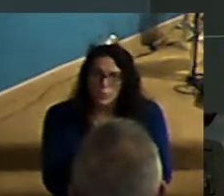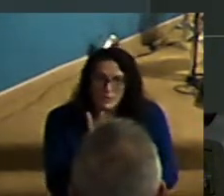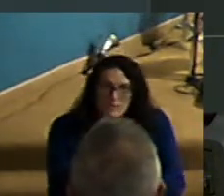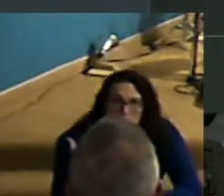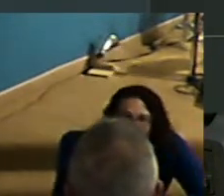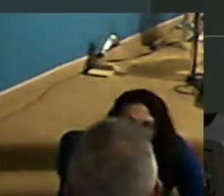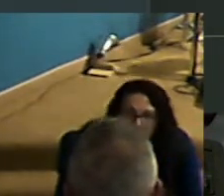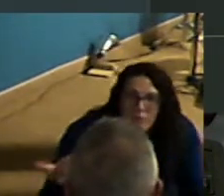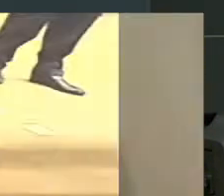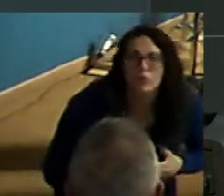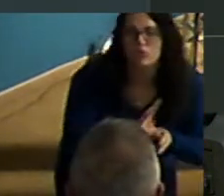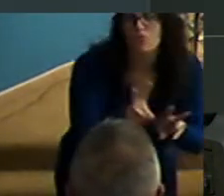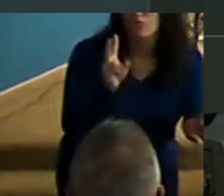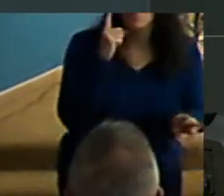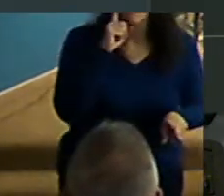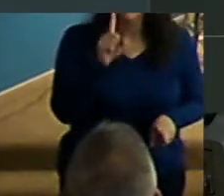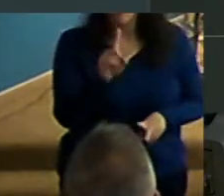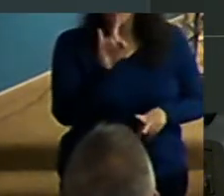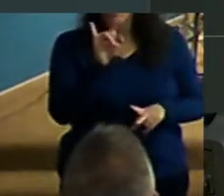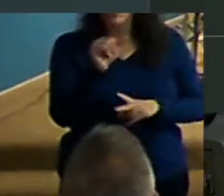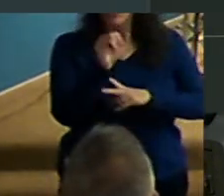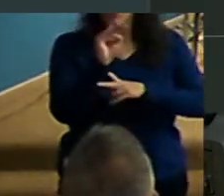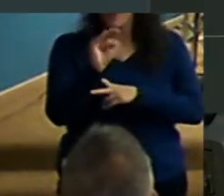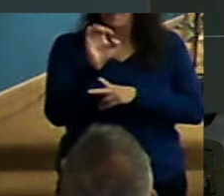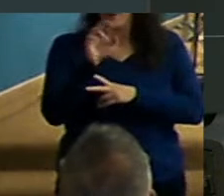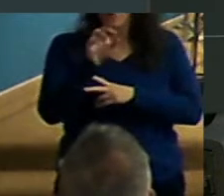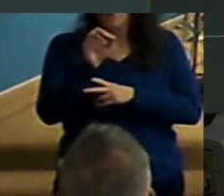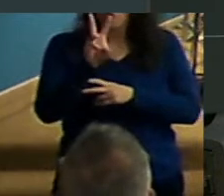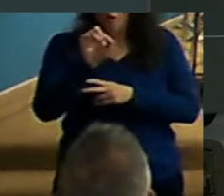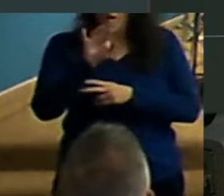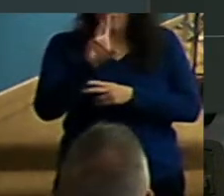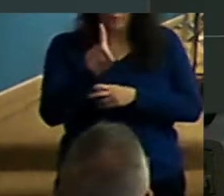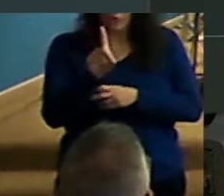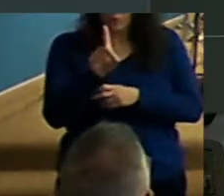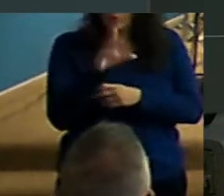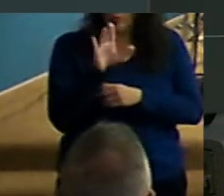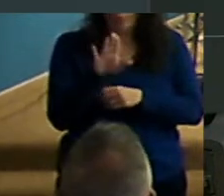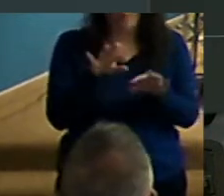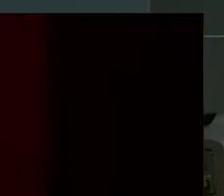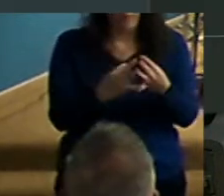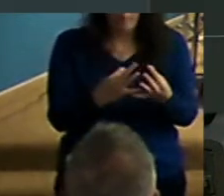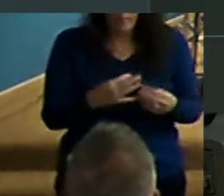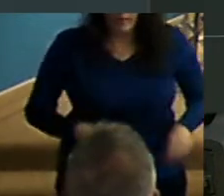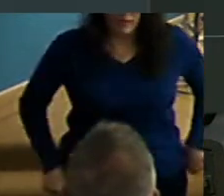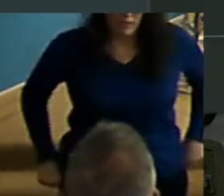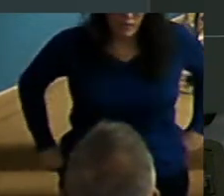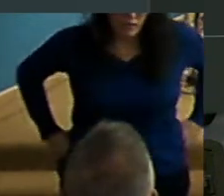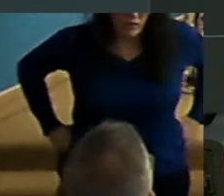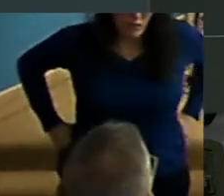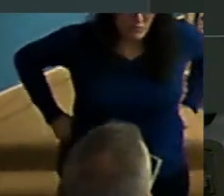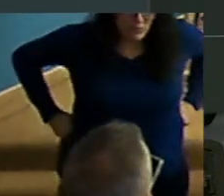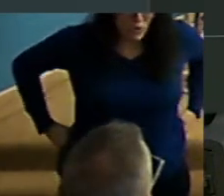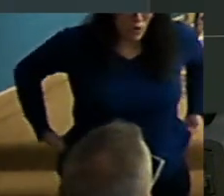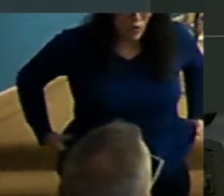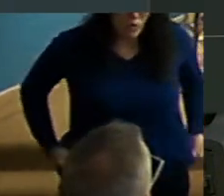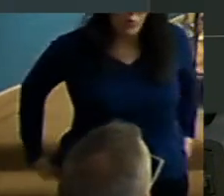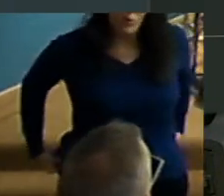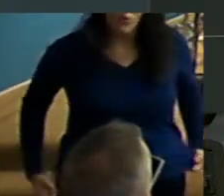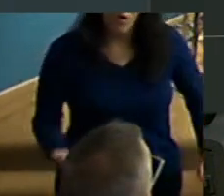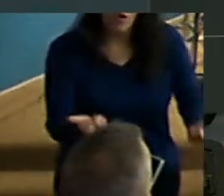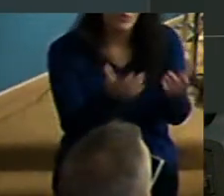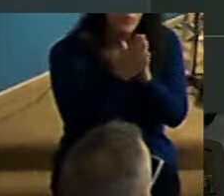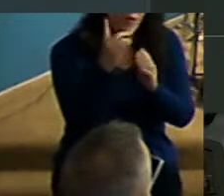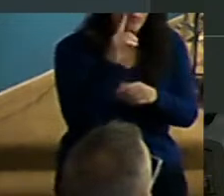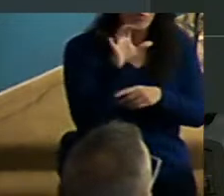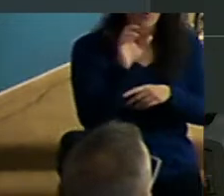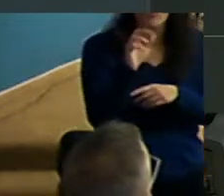will be hosting the funeral for Jim Crawford and their family. And so I want to be praying for the Crawford family this